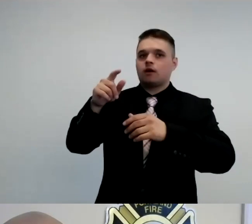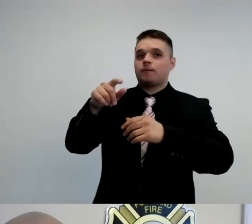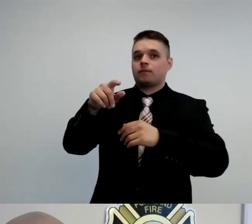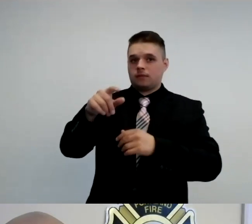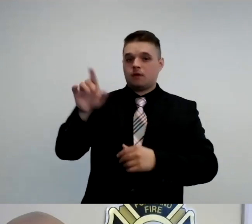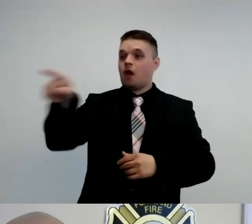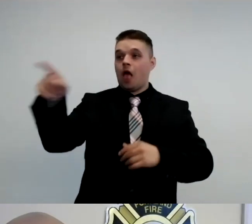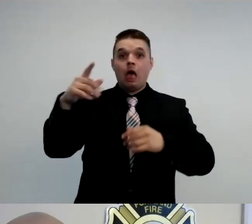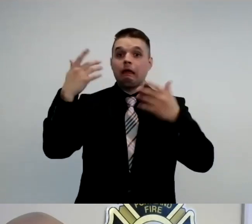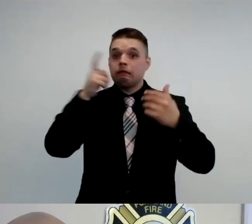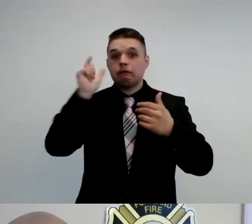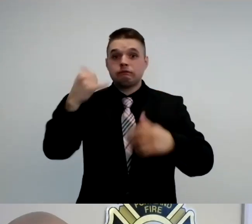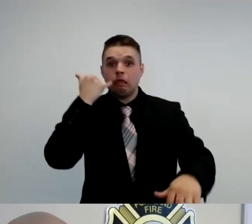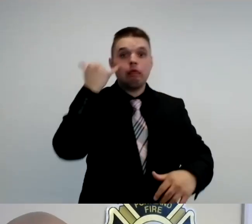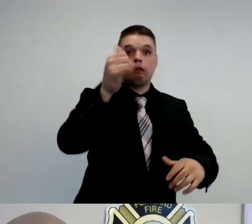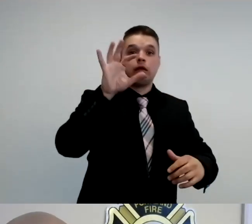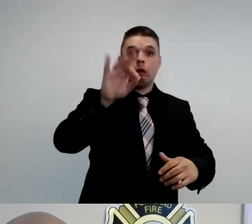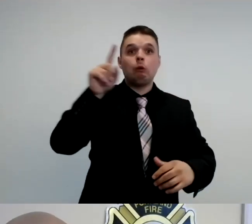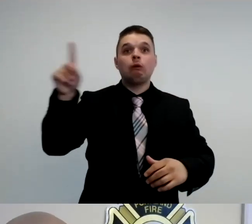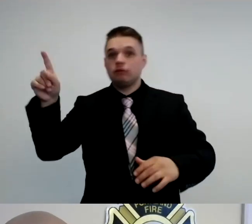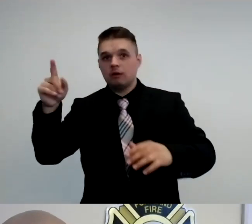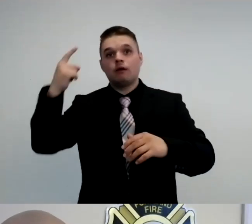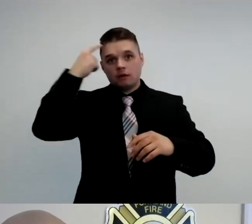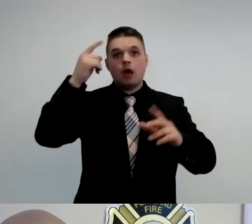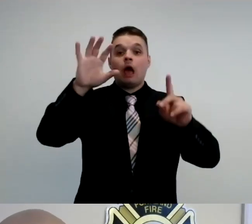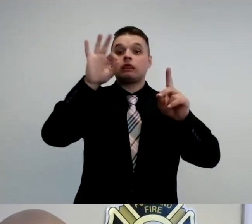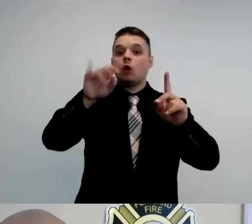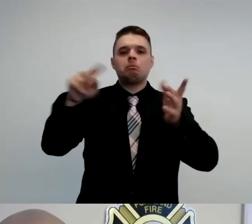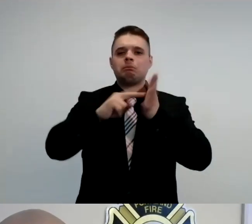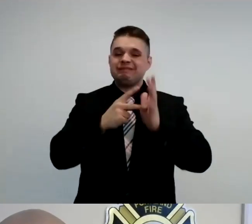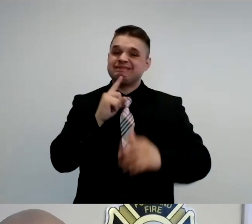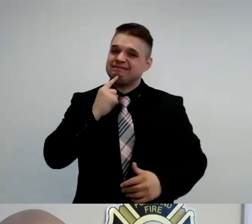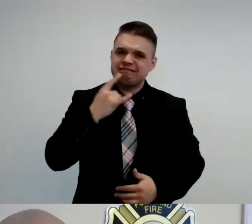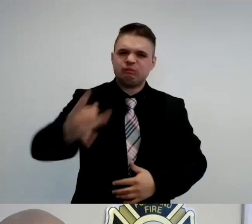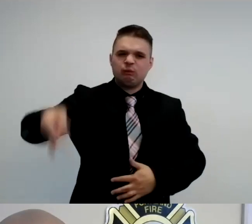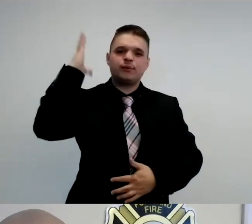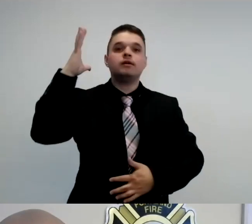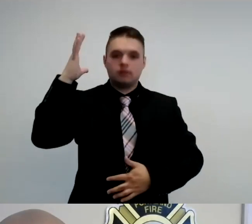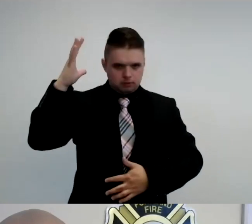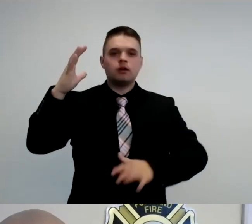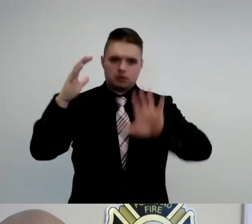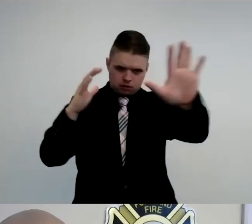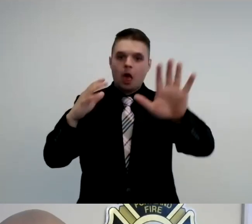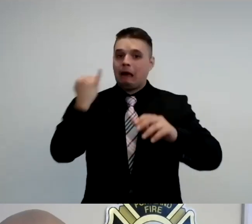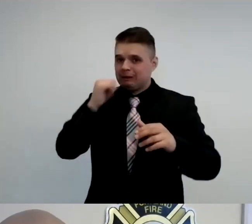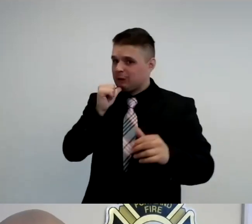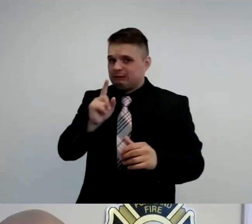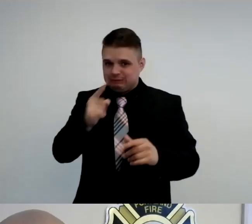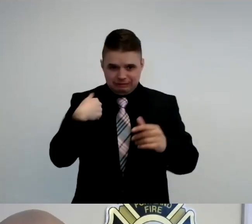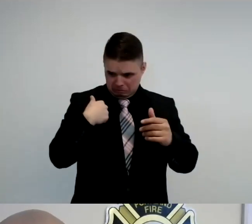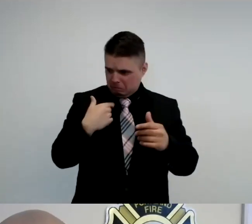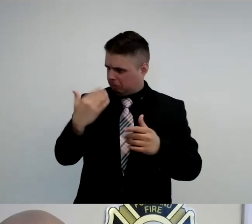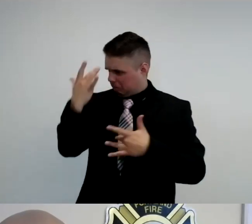also allow patients who although they feel sick, may not actually have the disease. It would prevent them from exposure to the disease if they